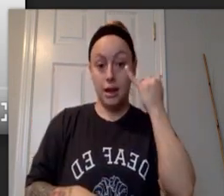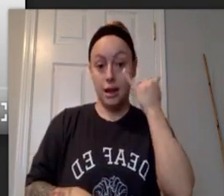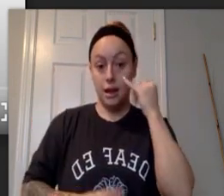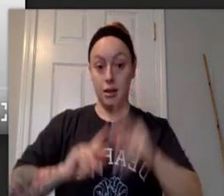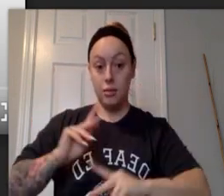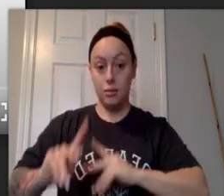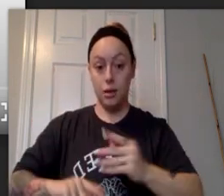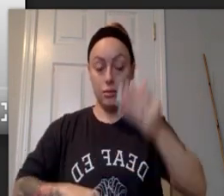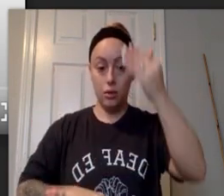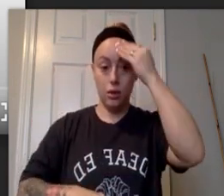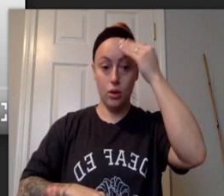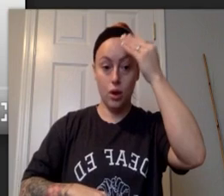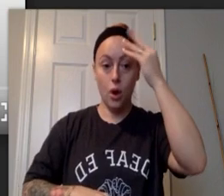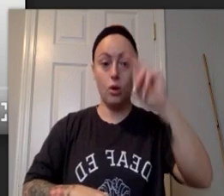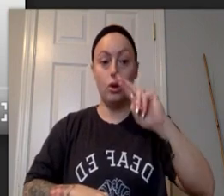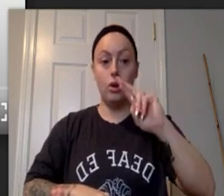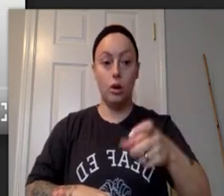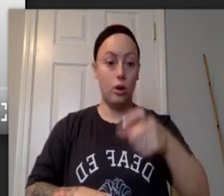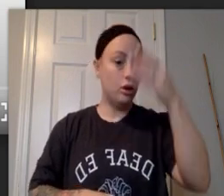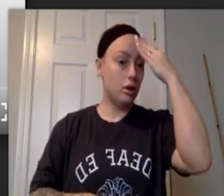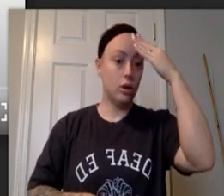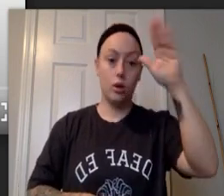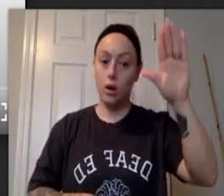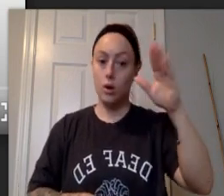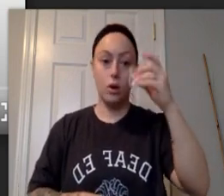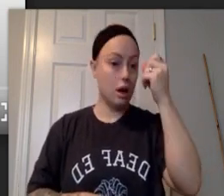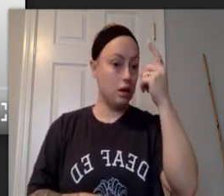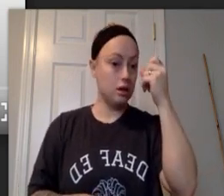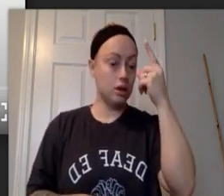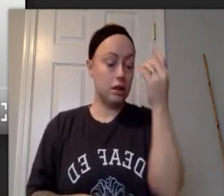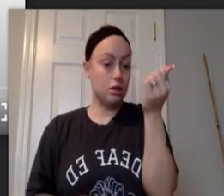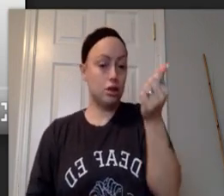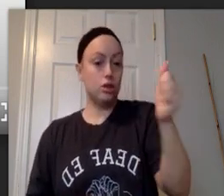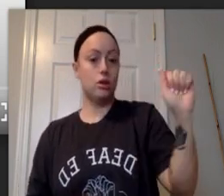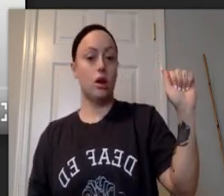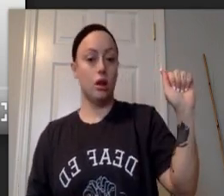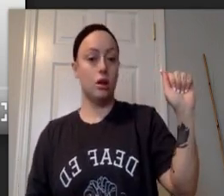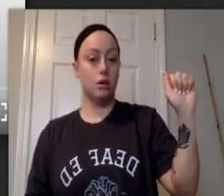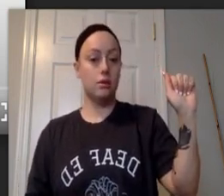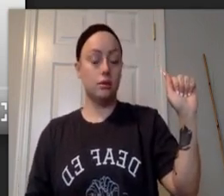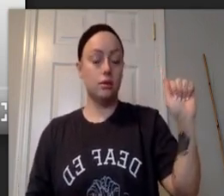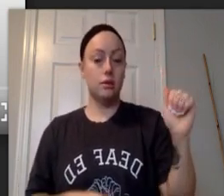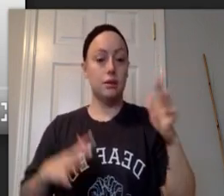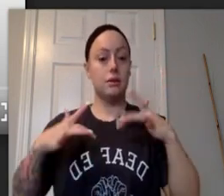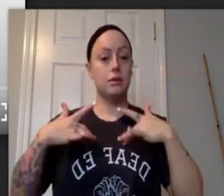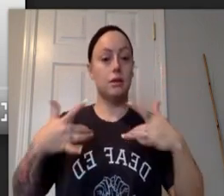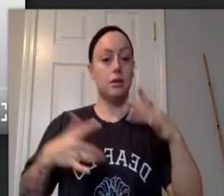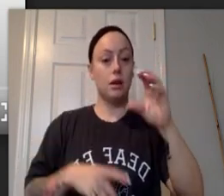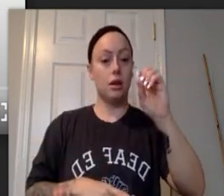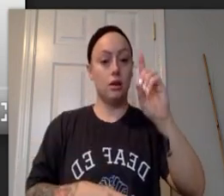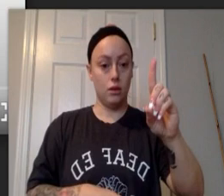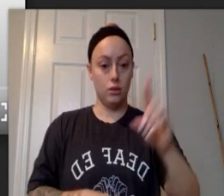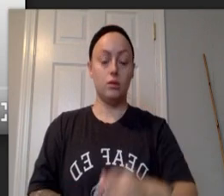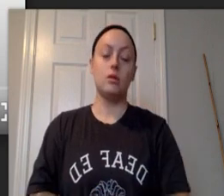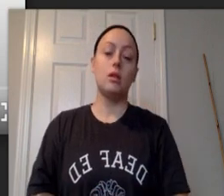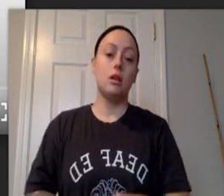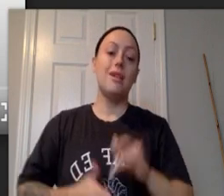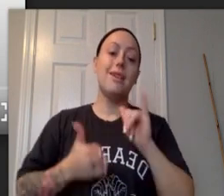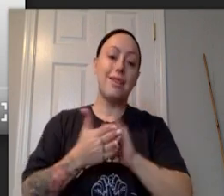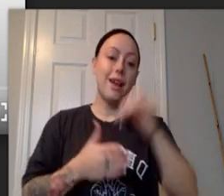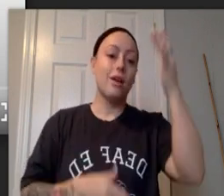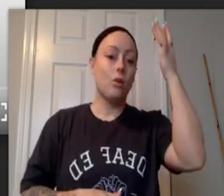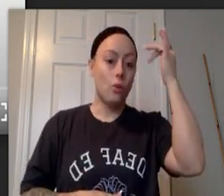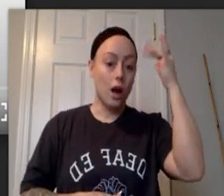understand that tolerance. So they use what their dosage was and they commonly overdose. It's a big risk, and that's why